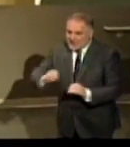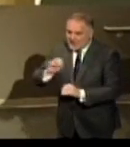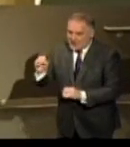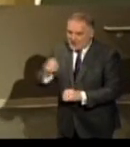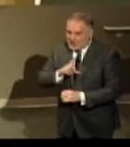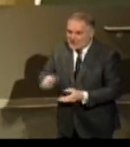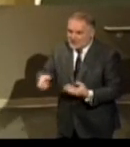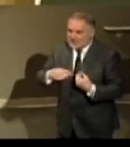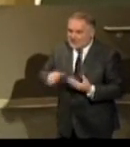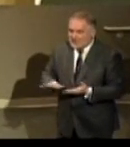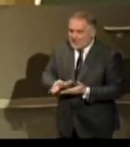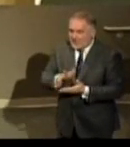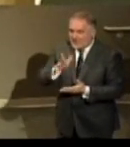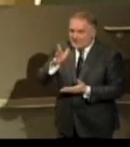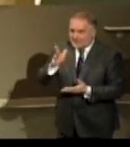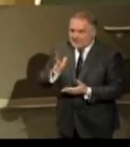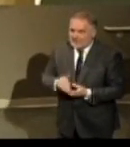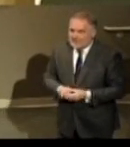To receive glory